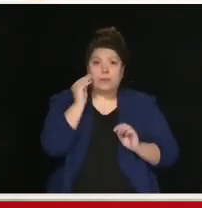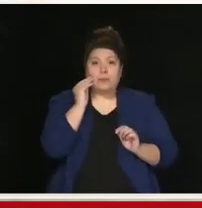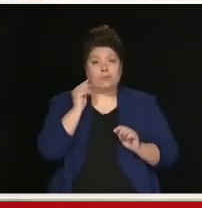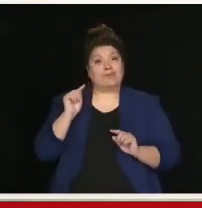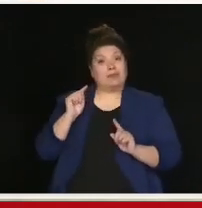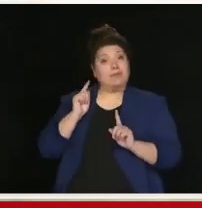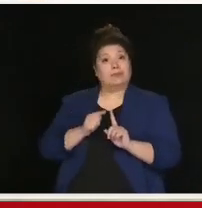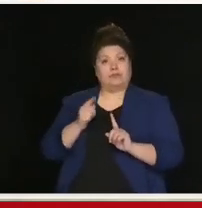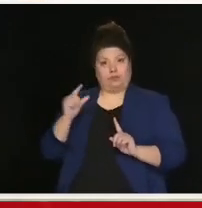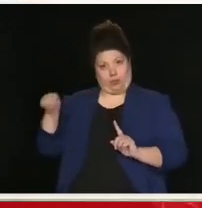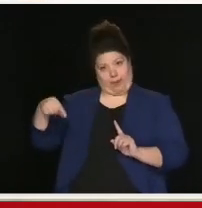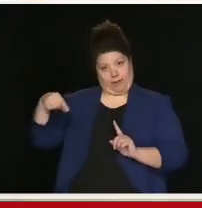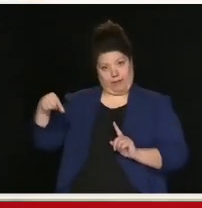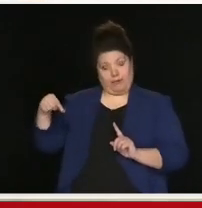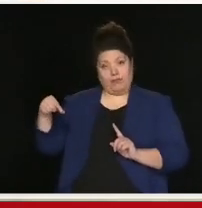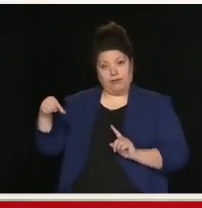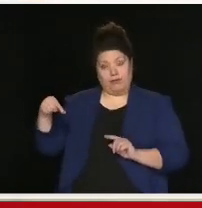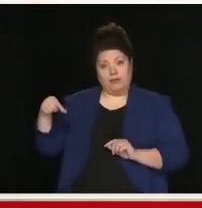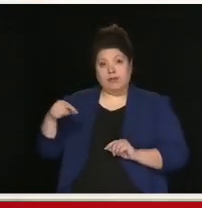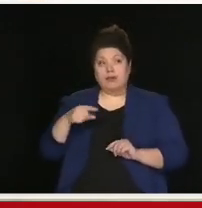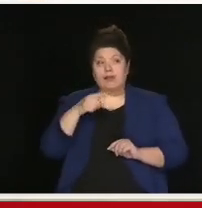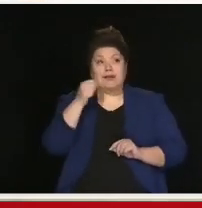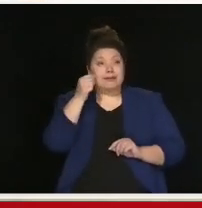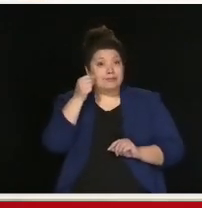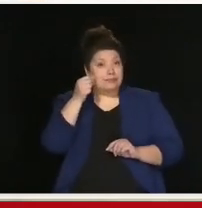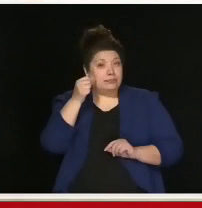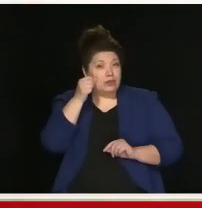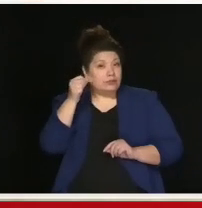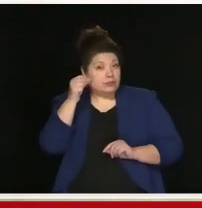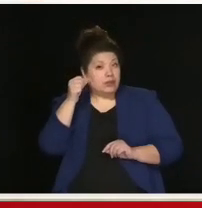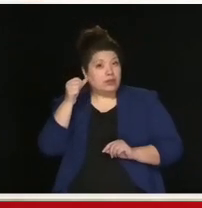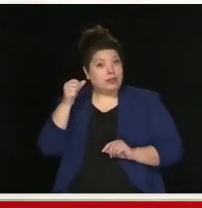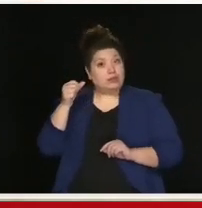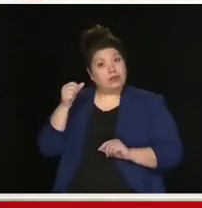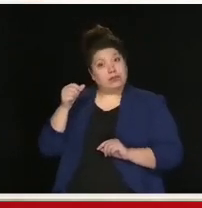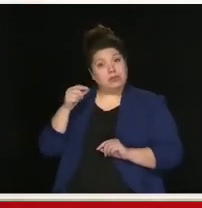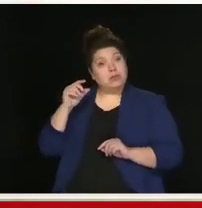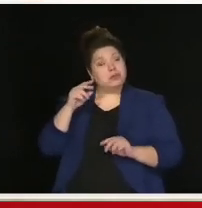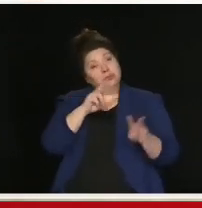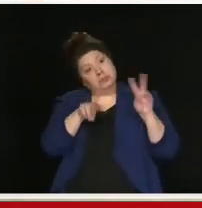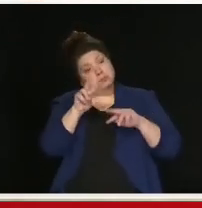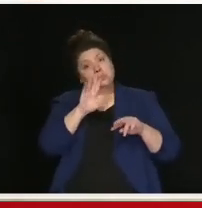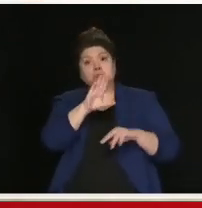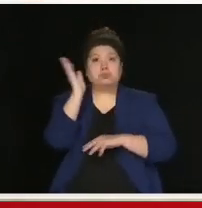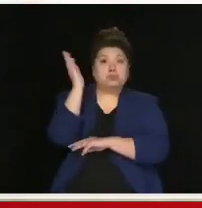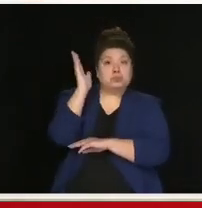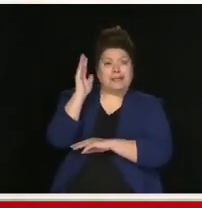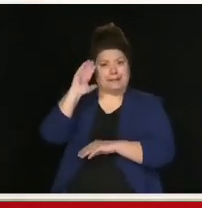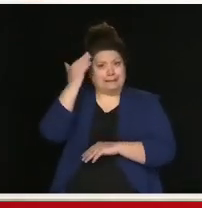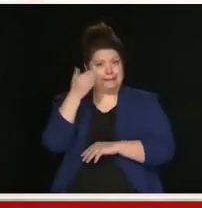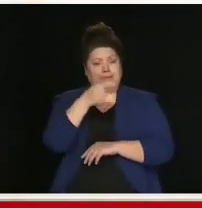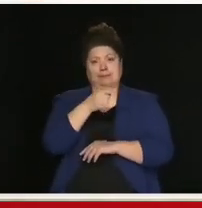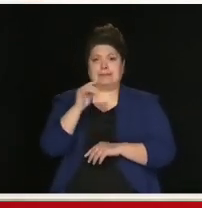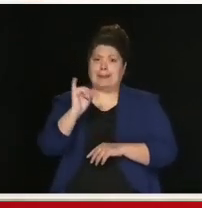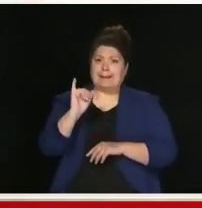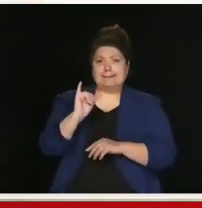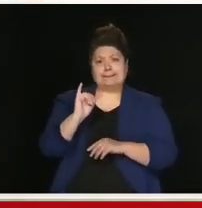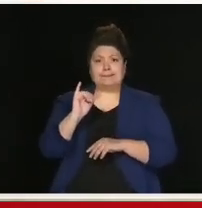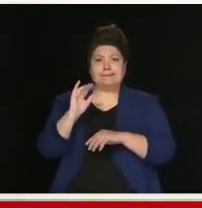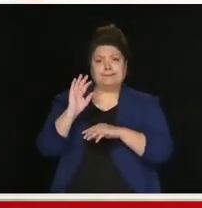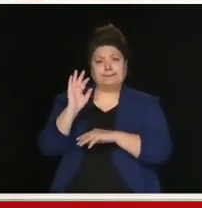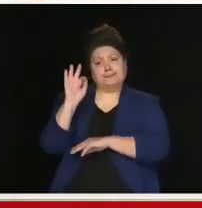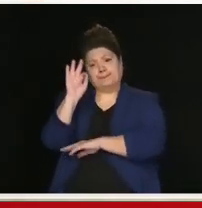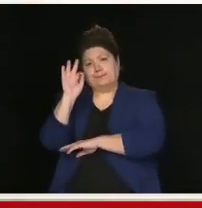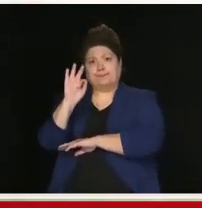CHSLDs that we call here in Quebec. We had the impression that you were standing up and making it any morale or, you